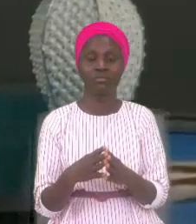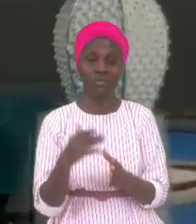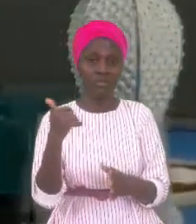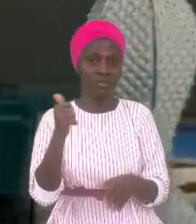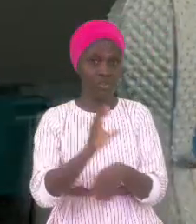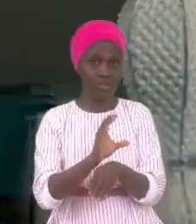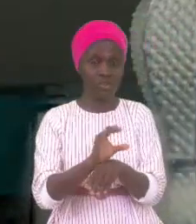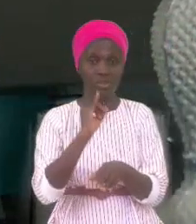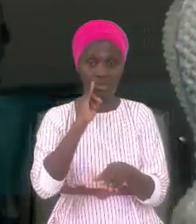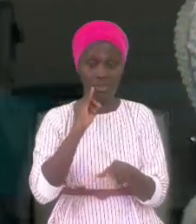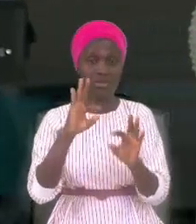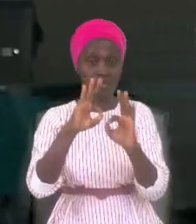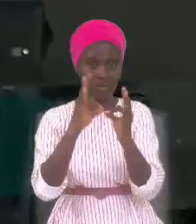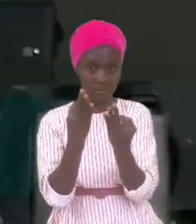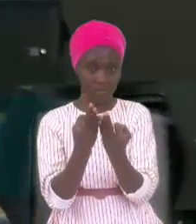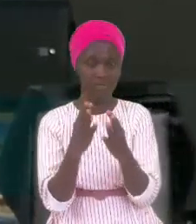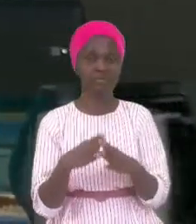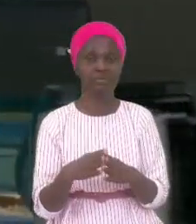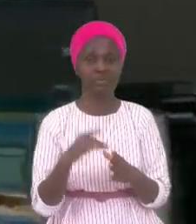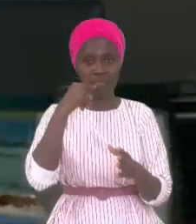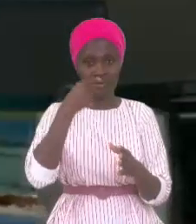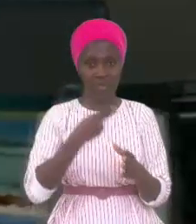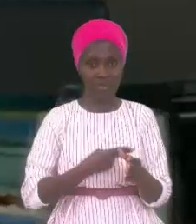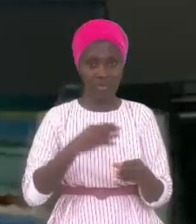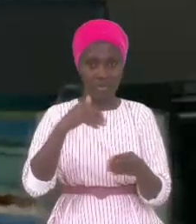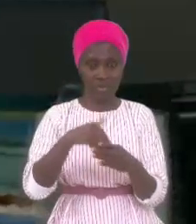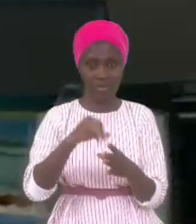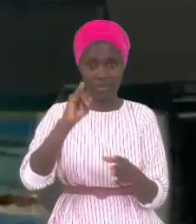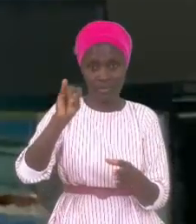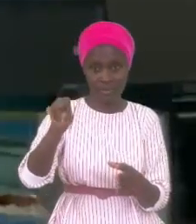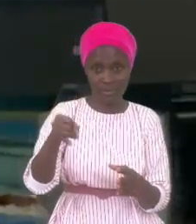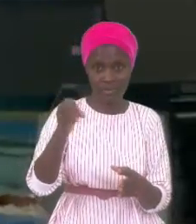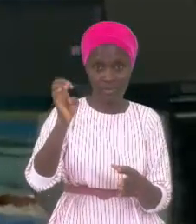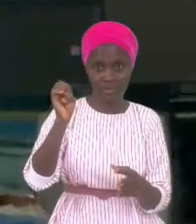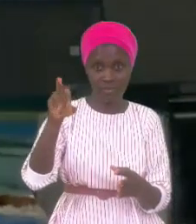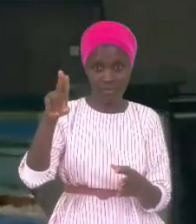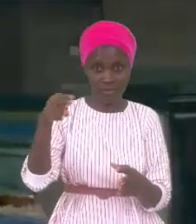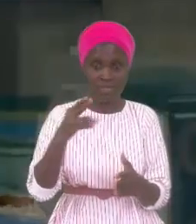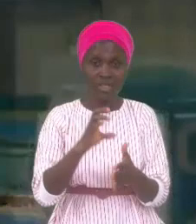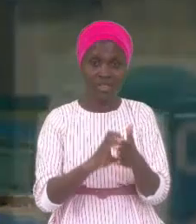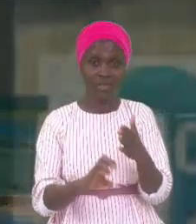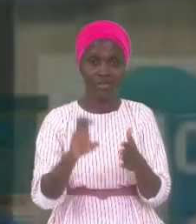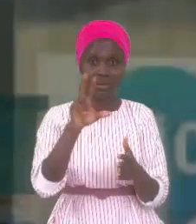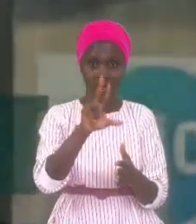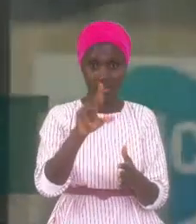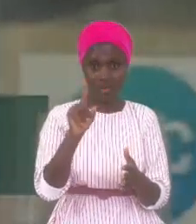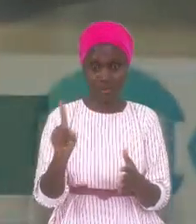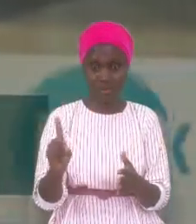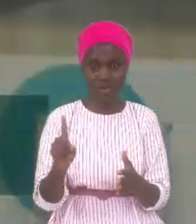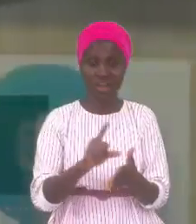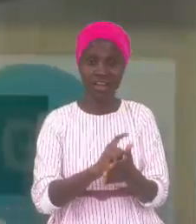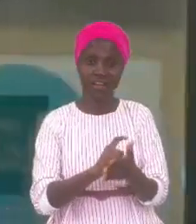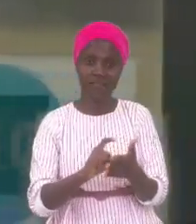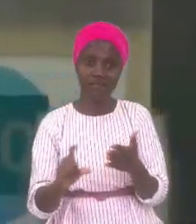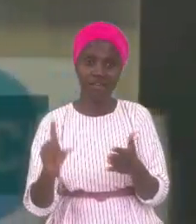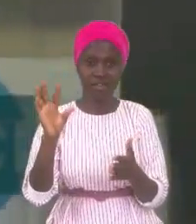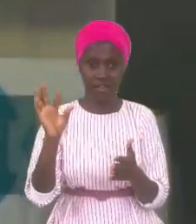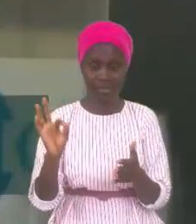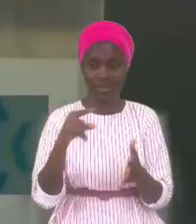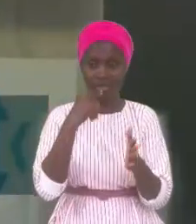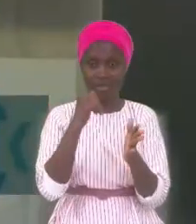a family. It tells us in Jeremiah chapter 31, and it says in verse 9, they